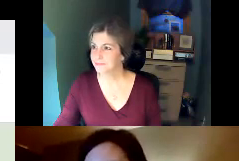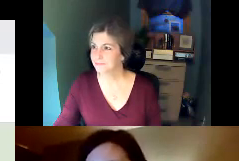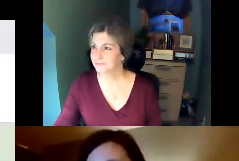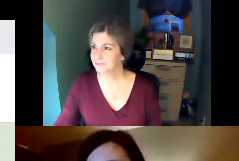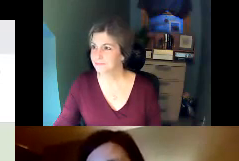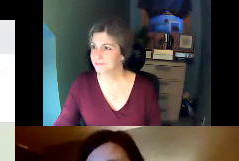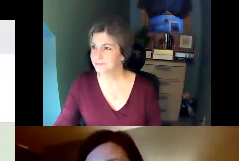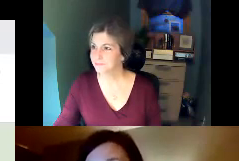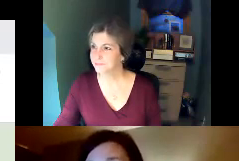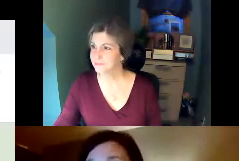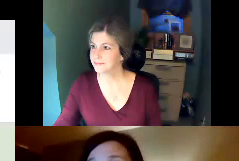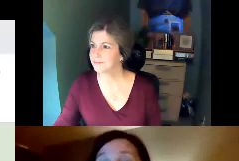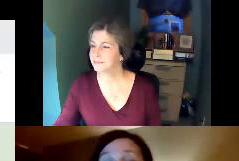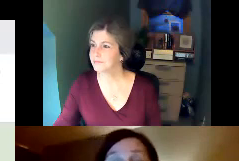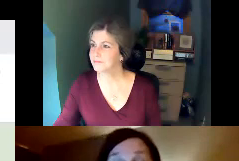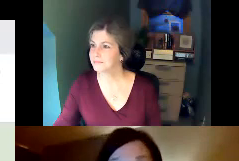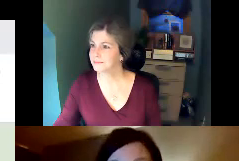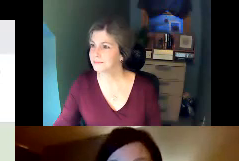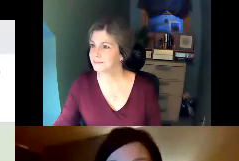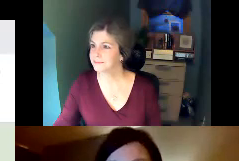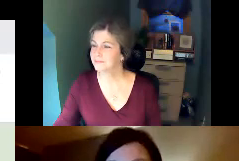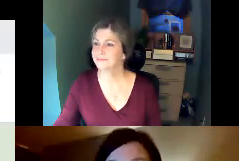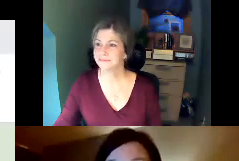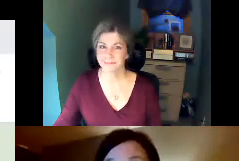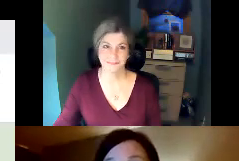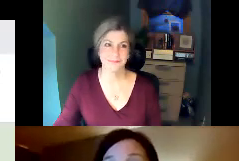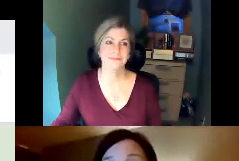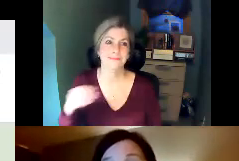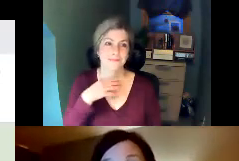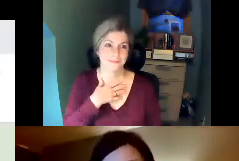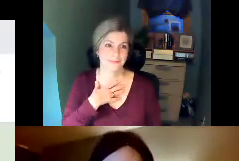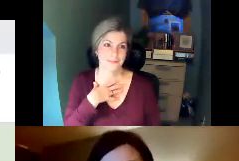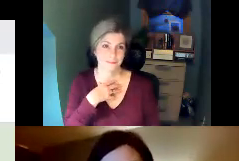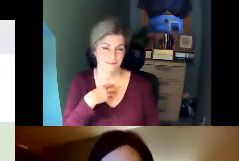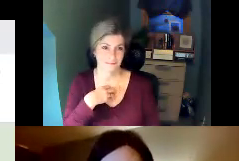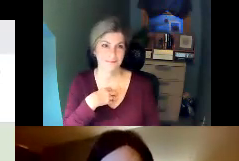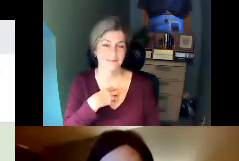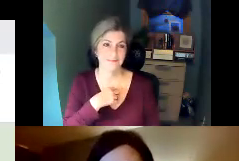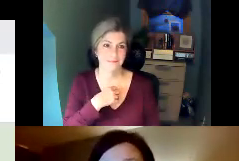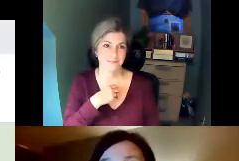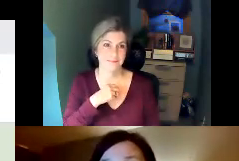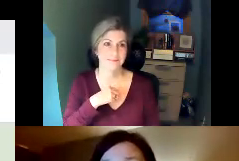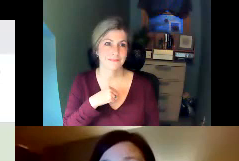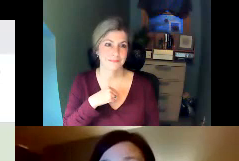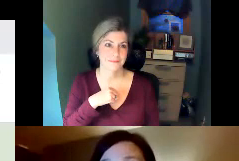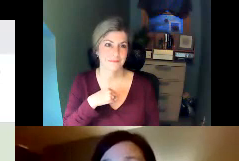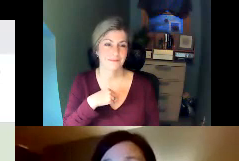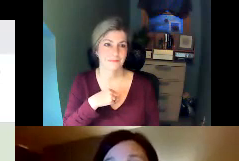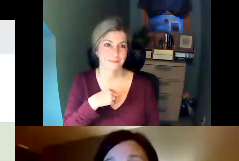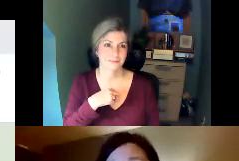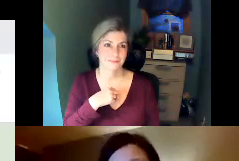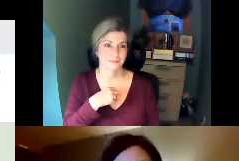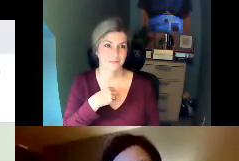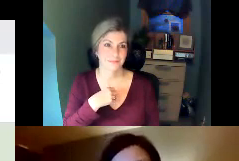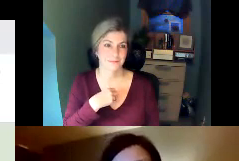and that student aid report gets emailed to the student. It does not come to the parent email. So making sure that